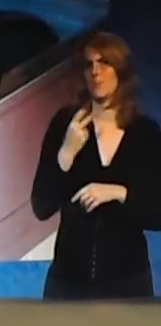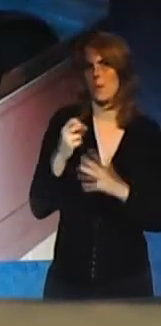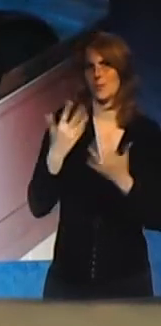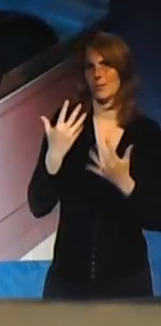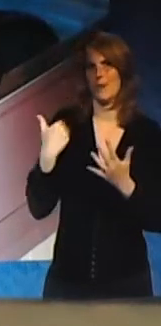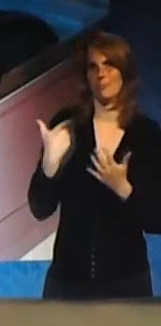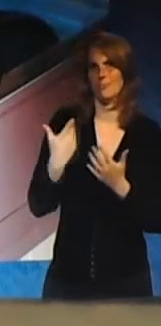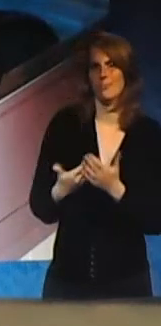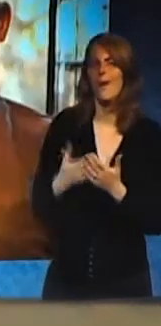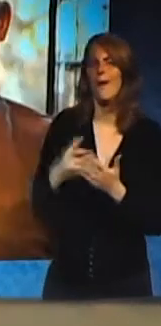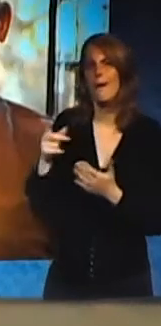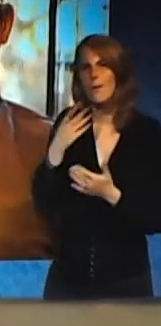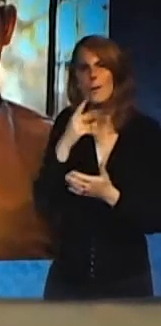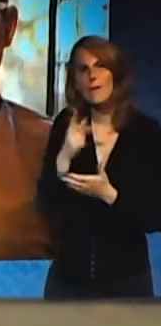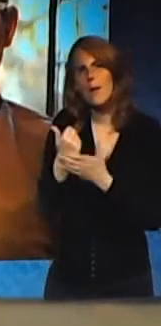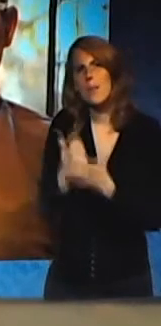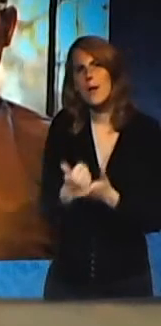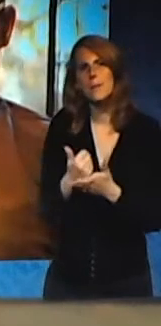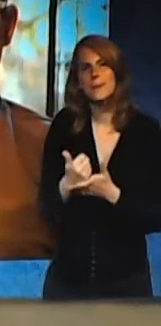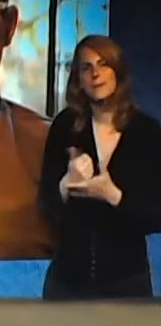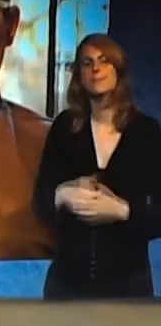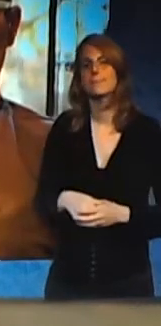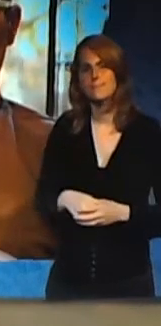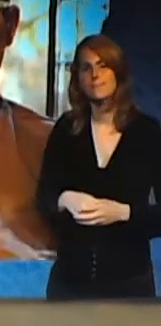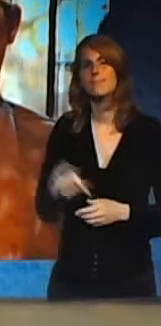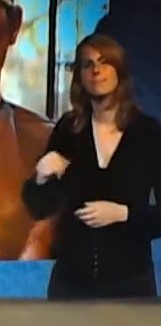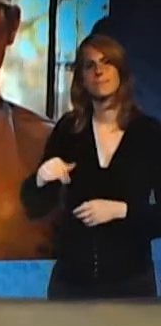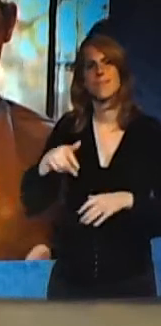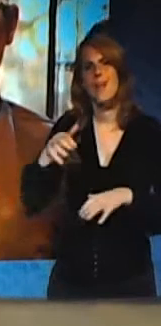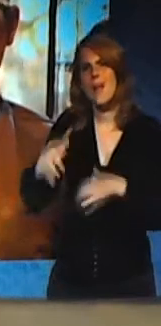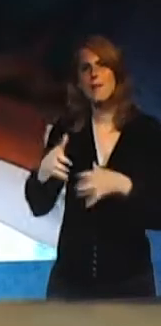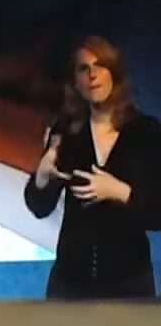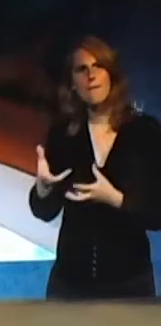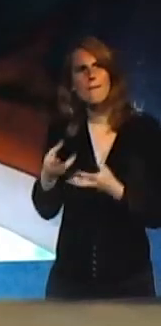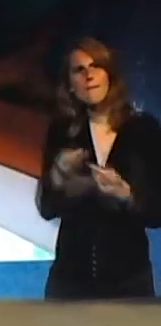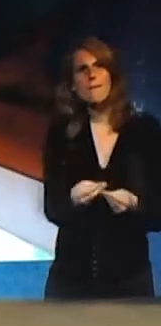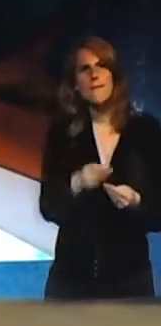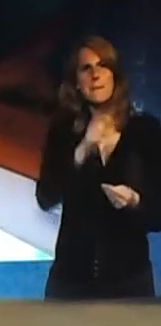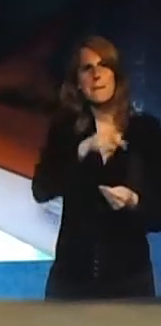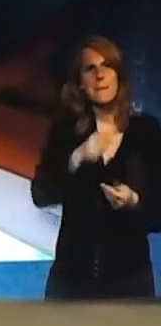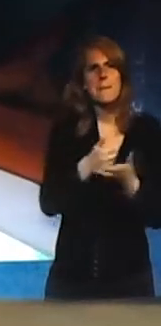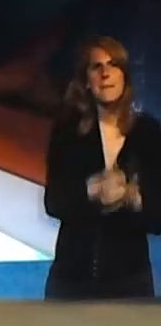too. Animal assisted therapy can be used in quite a wide variety of settings.